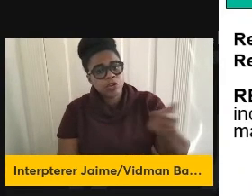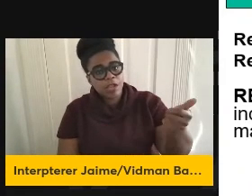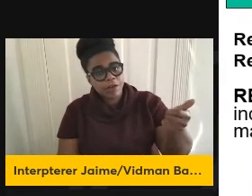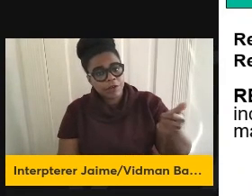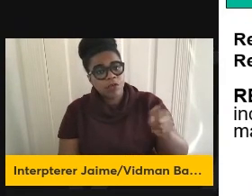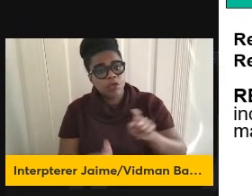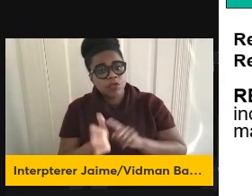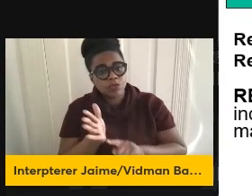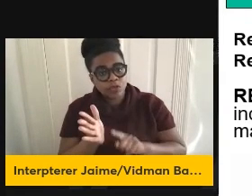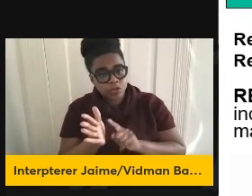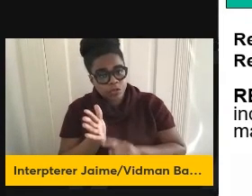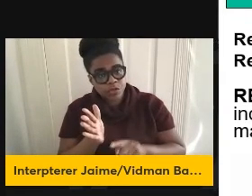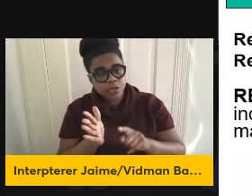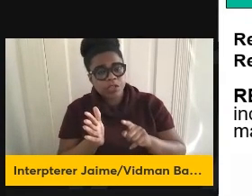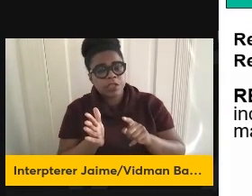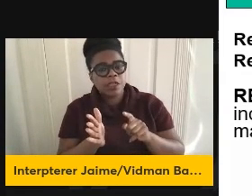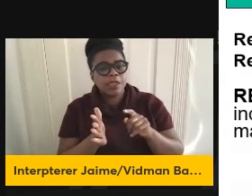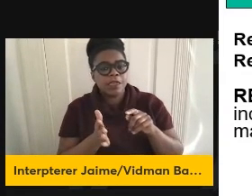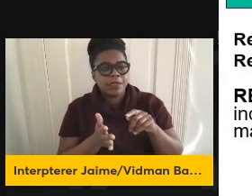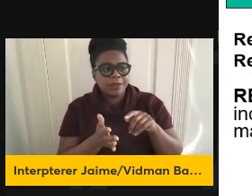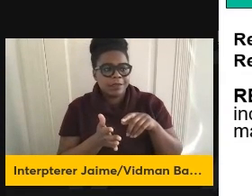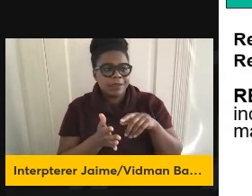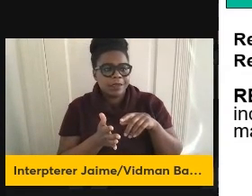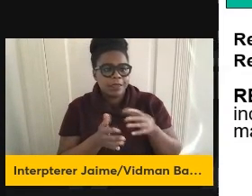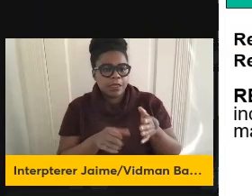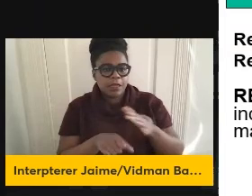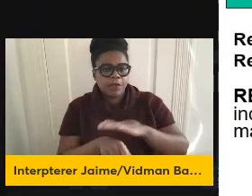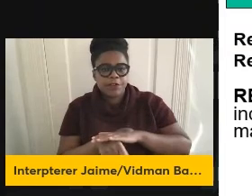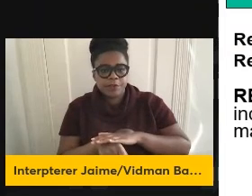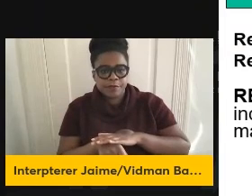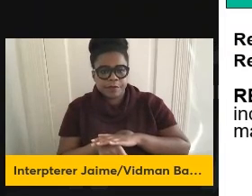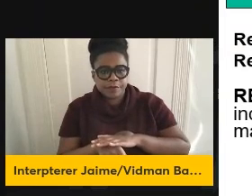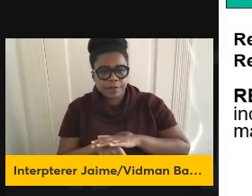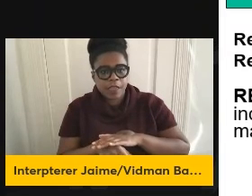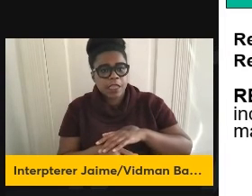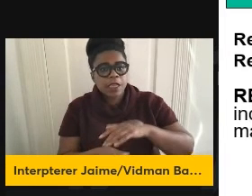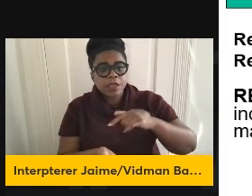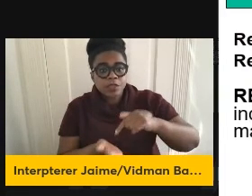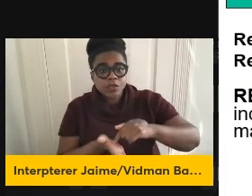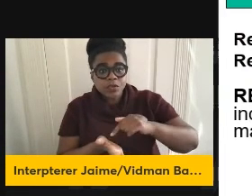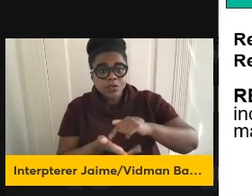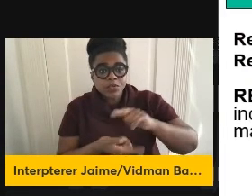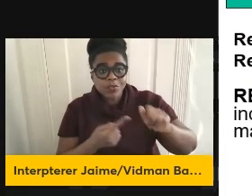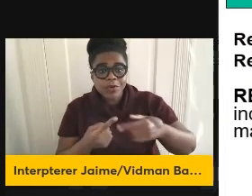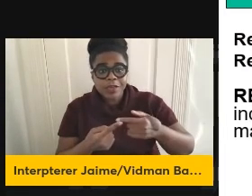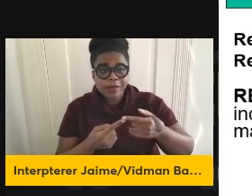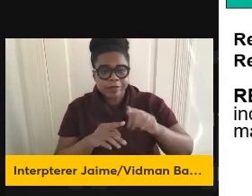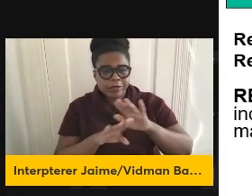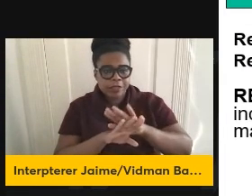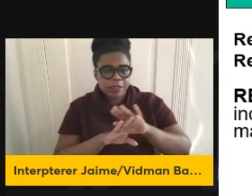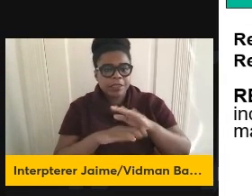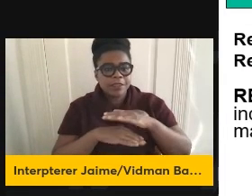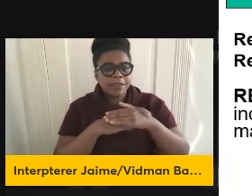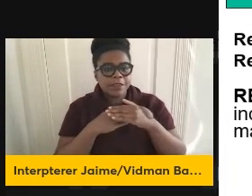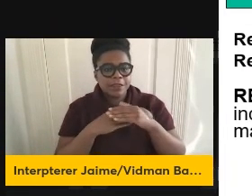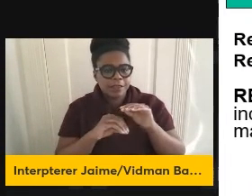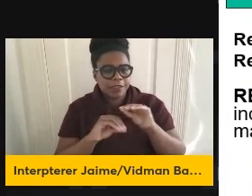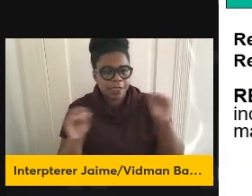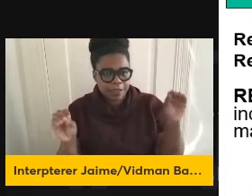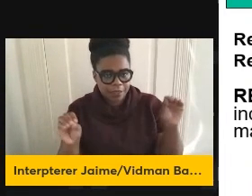are also covered. The good thing about this is that there's no deadline. And if you're unsure how